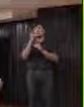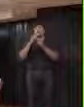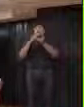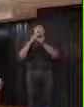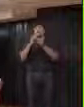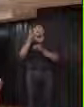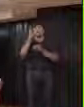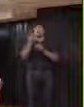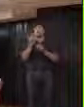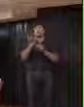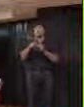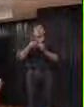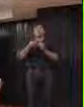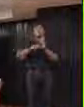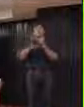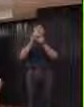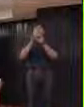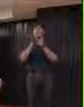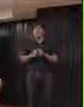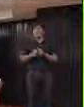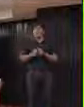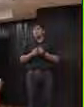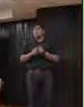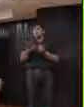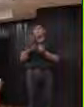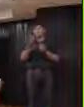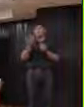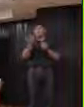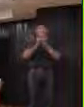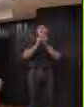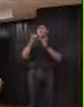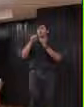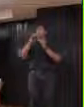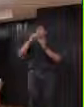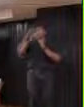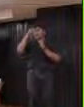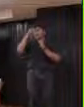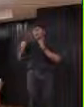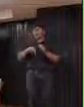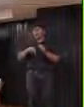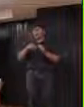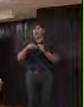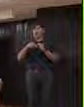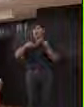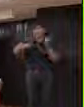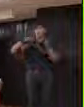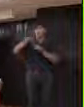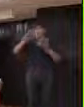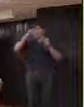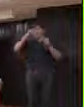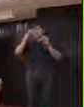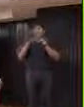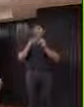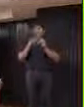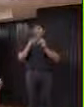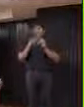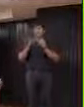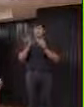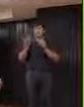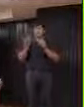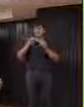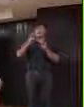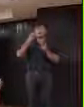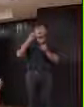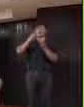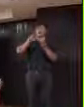arisen as a consequence is that can the Union of India unilaterally now abolish